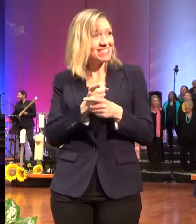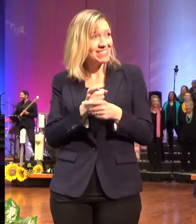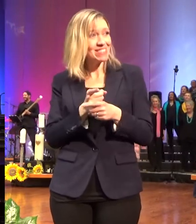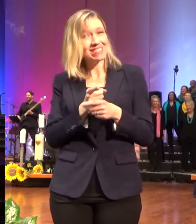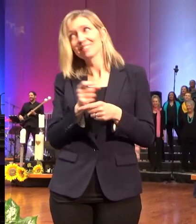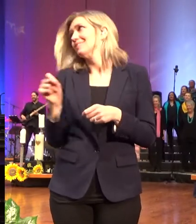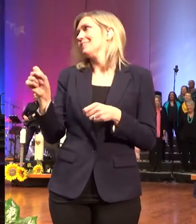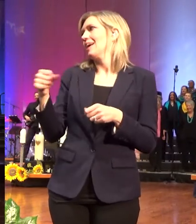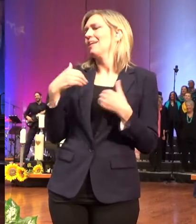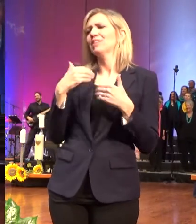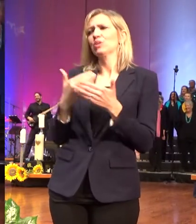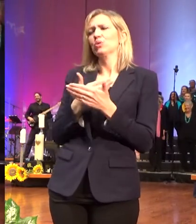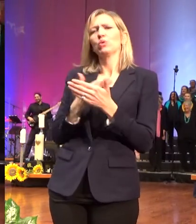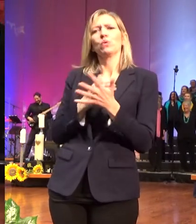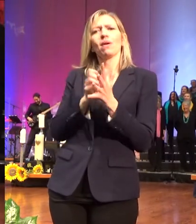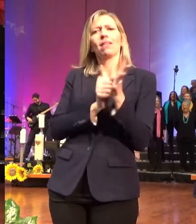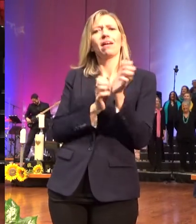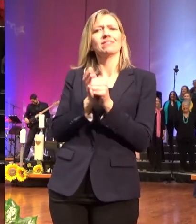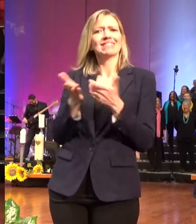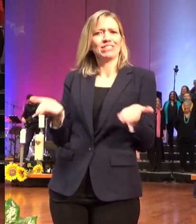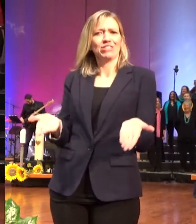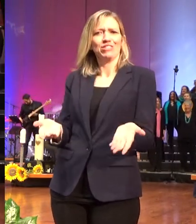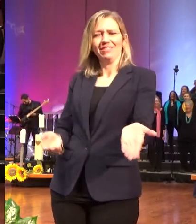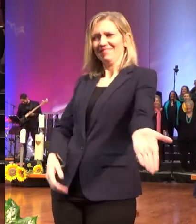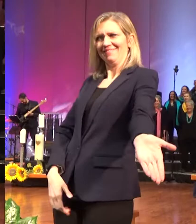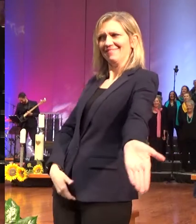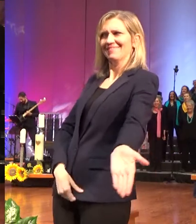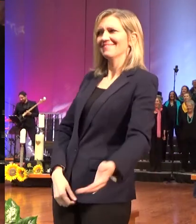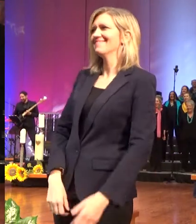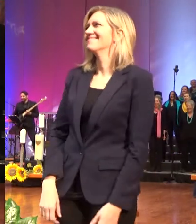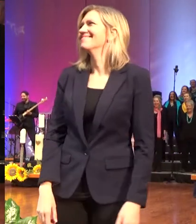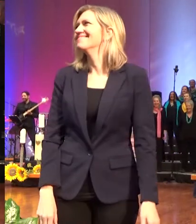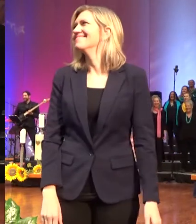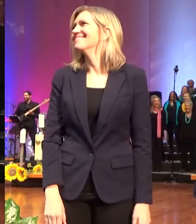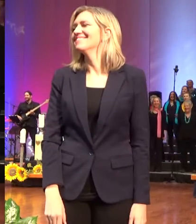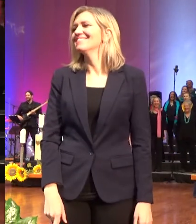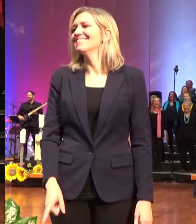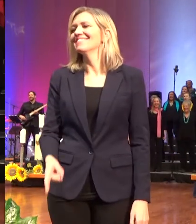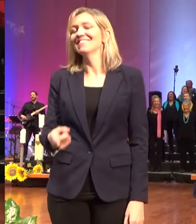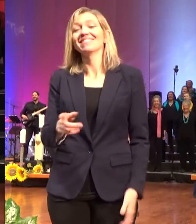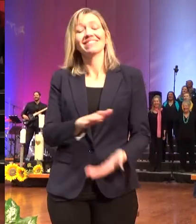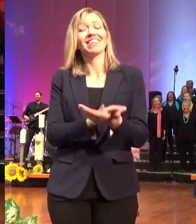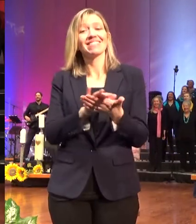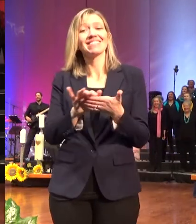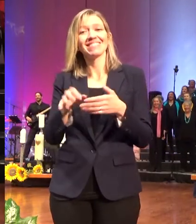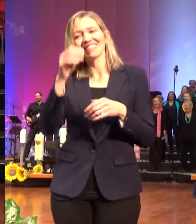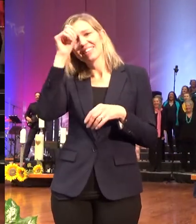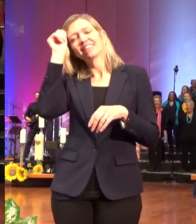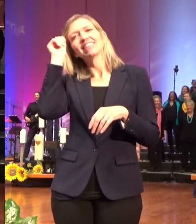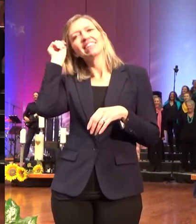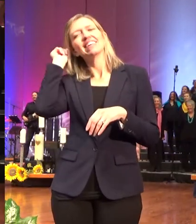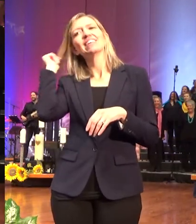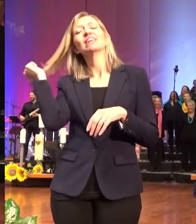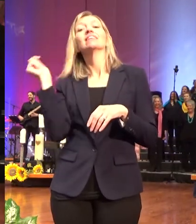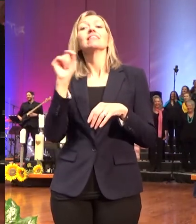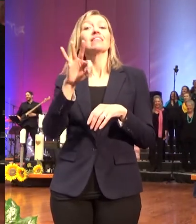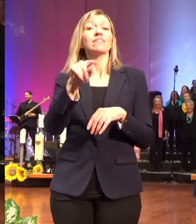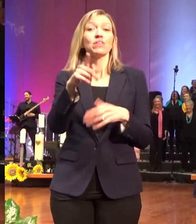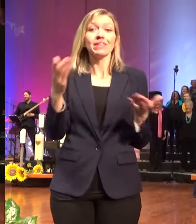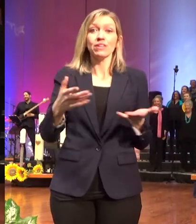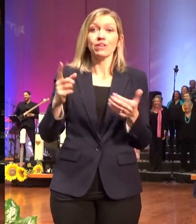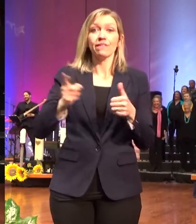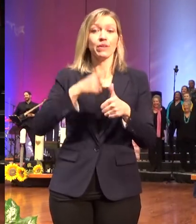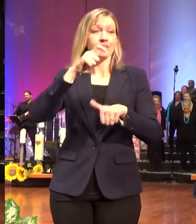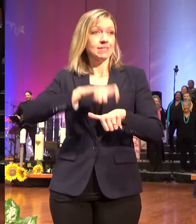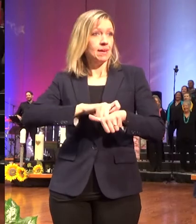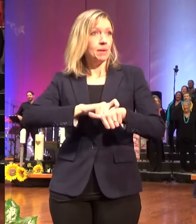Yeah. Life is good. And I got a new pair of gloves, too, right there. Yeah. Thanks for just showing up. So if you're here